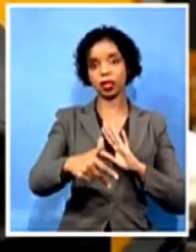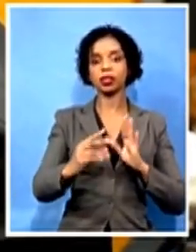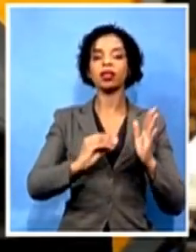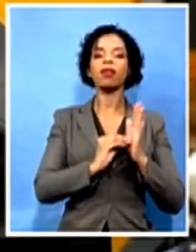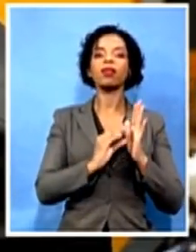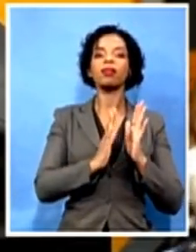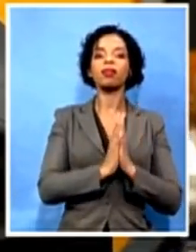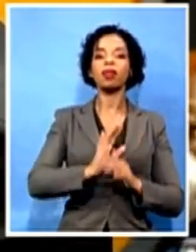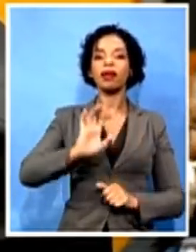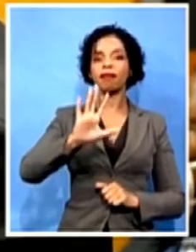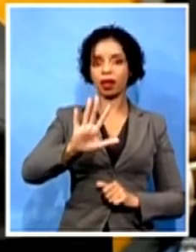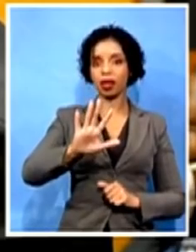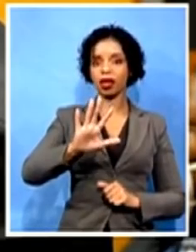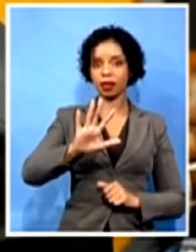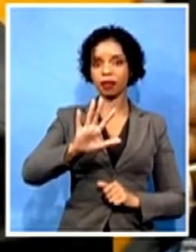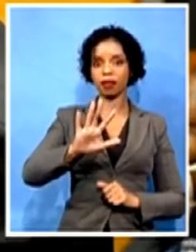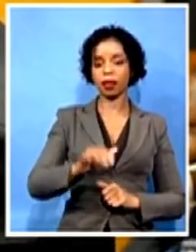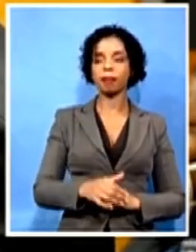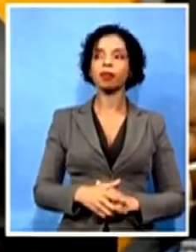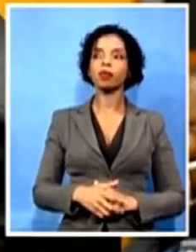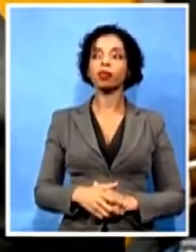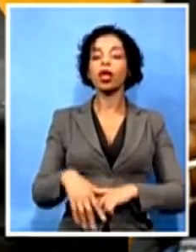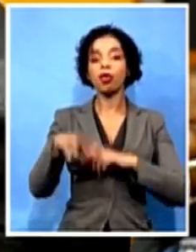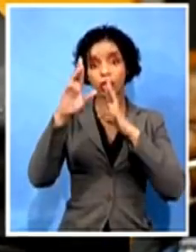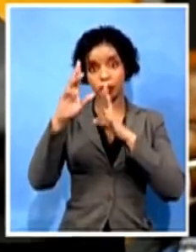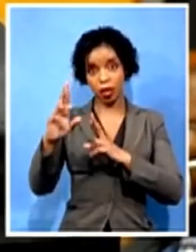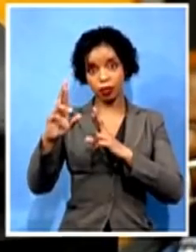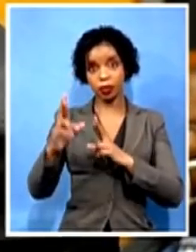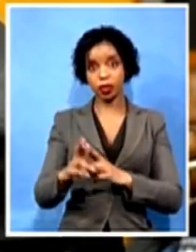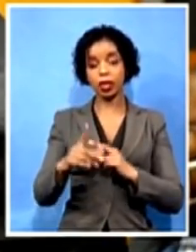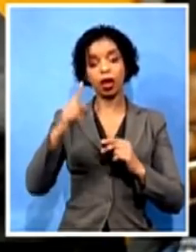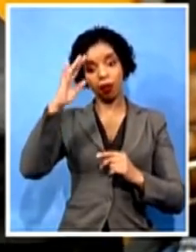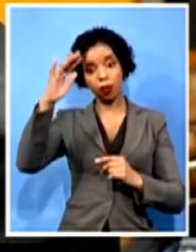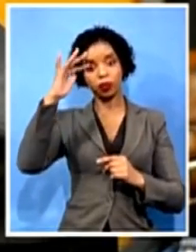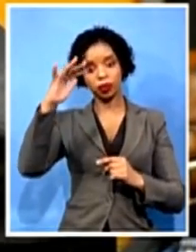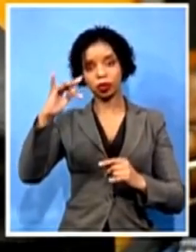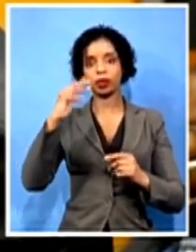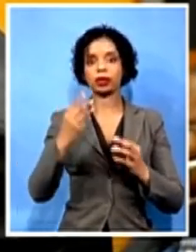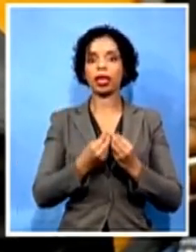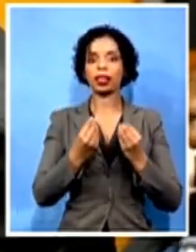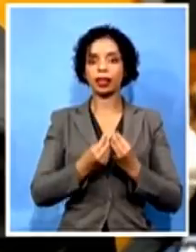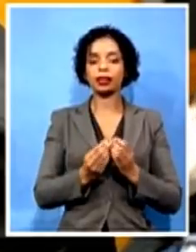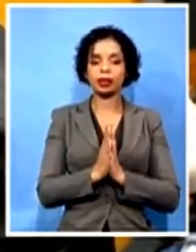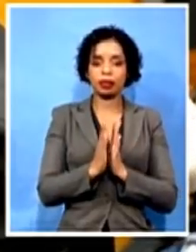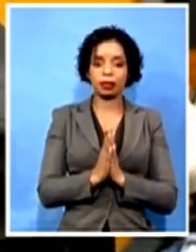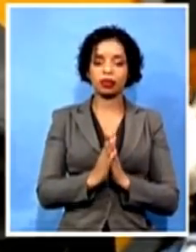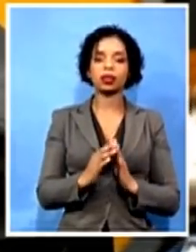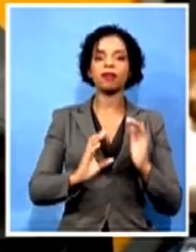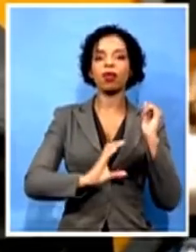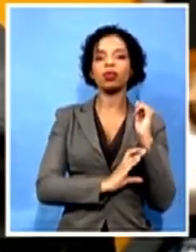Your Worship, the considerations which we'd ask you to take into account in terms of Section 64A to E.